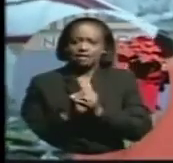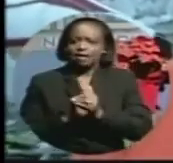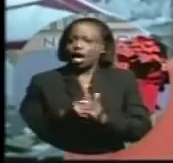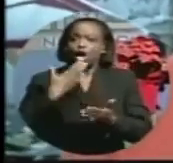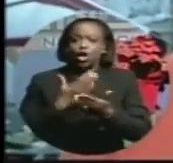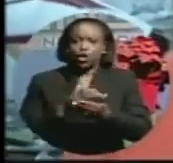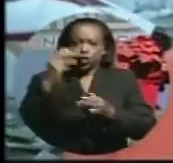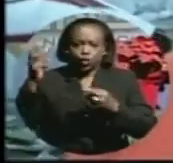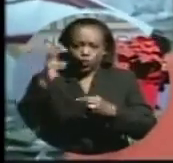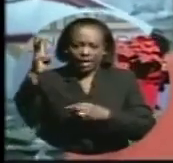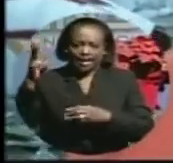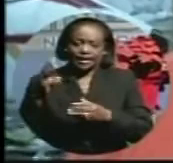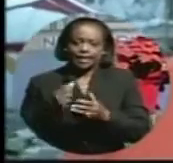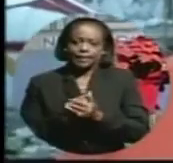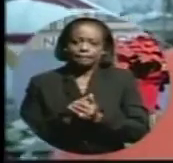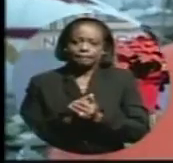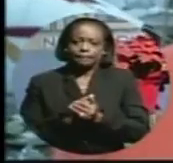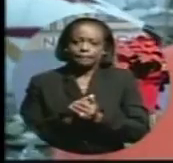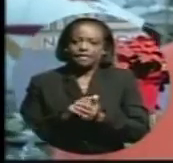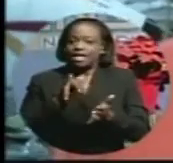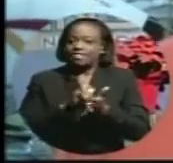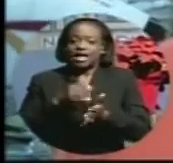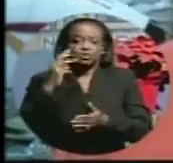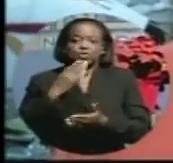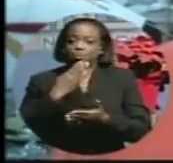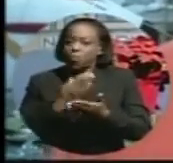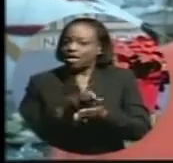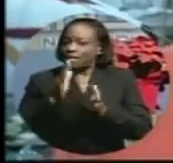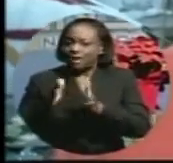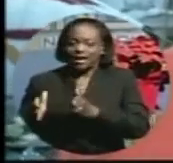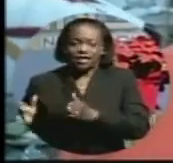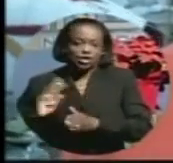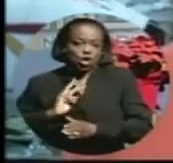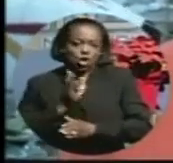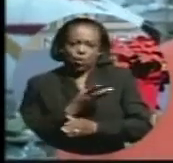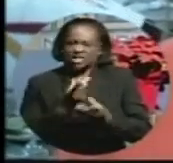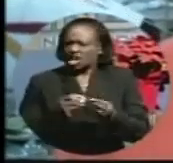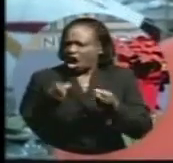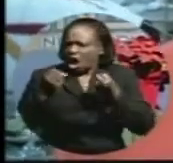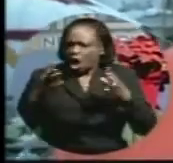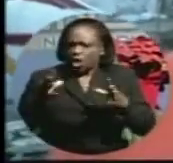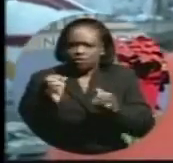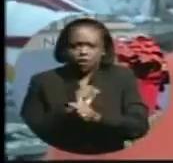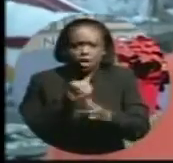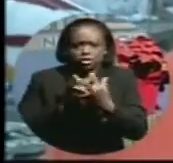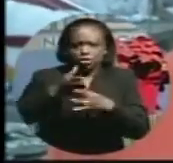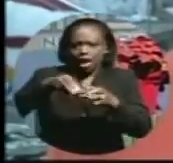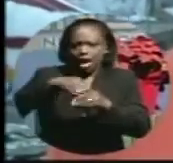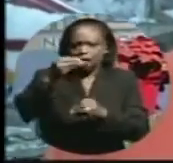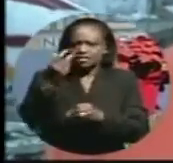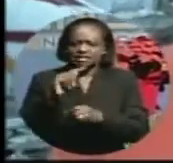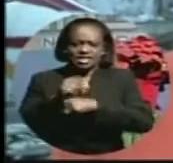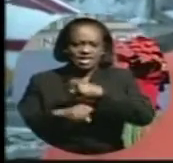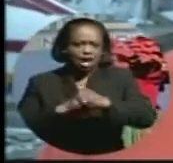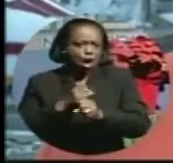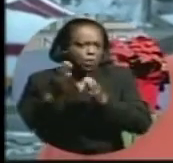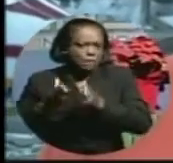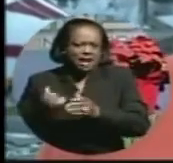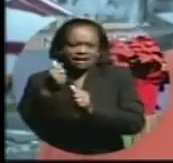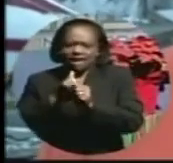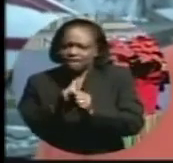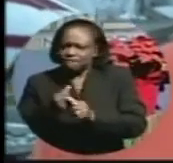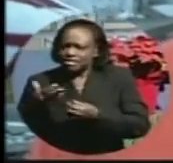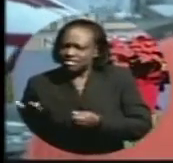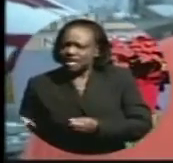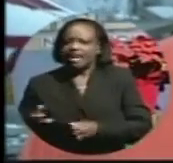win, and that was well planned. You know, we did a lot of work throughout the year. We planned everything, and everything